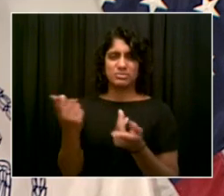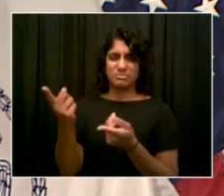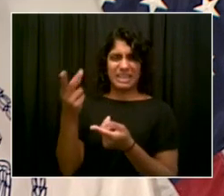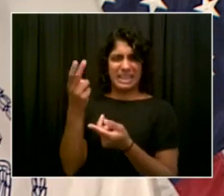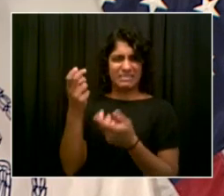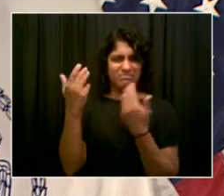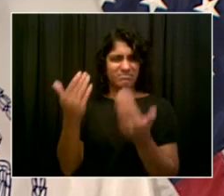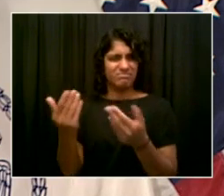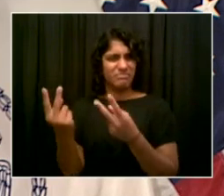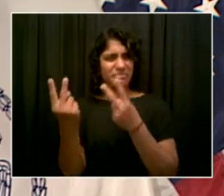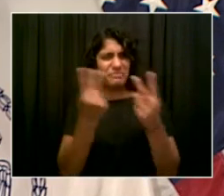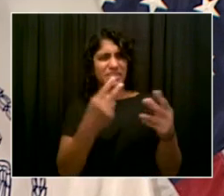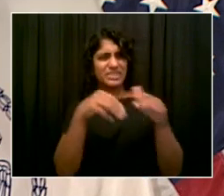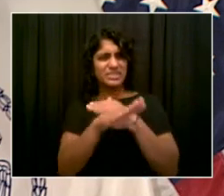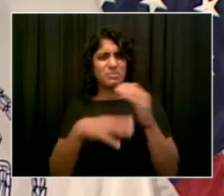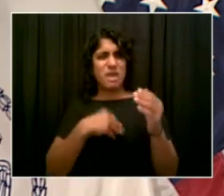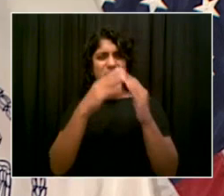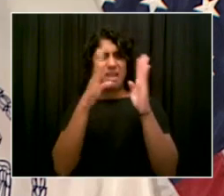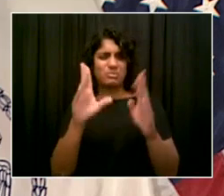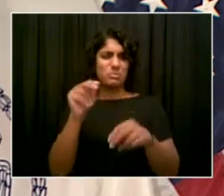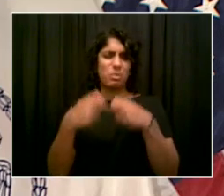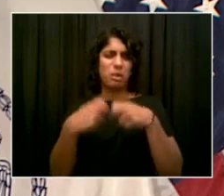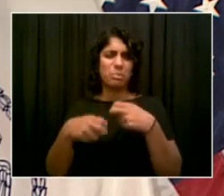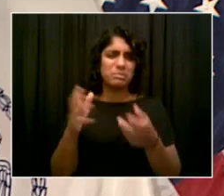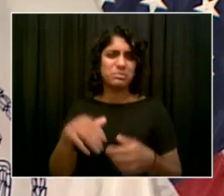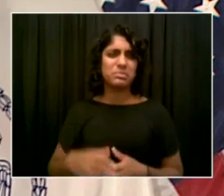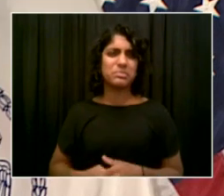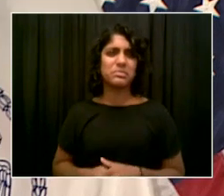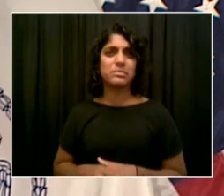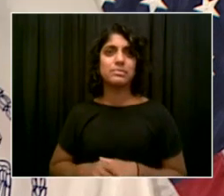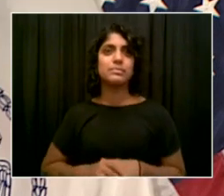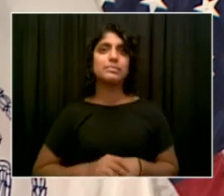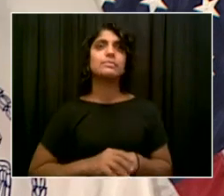Hi, good morning. How are you? Hey, Chloe, how you doing today? Hello.